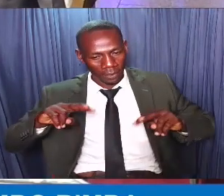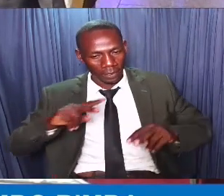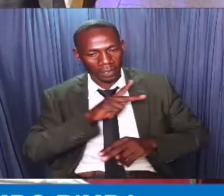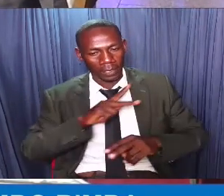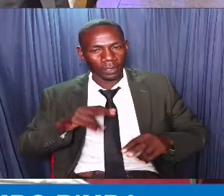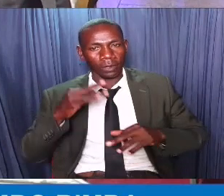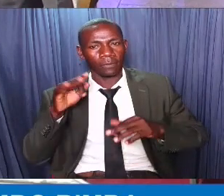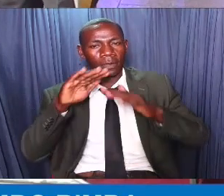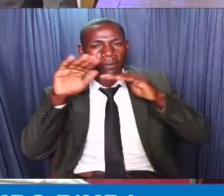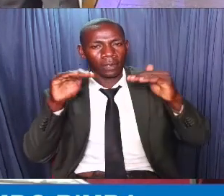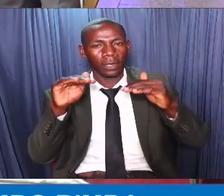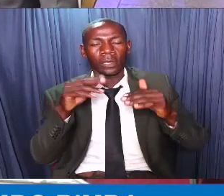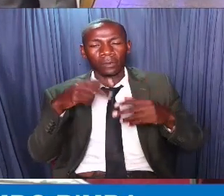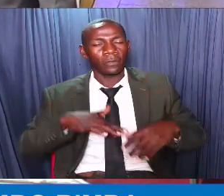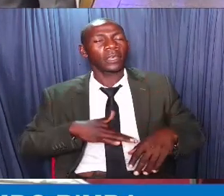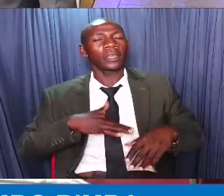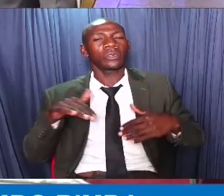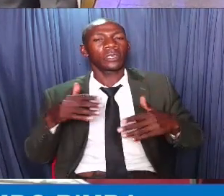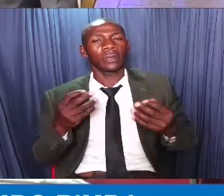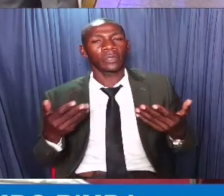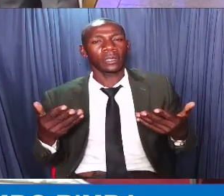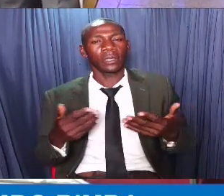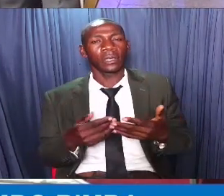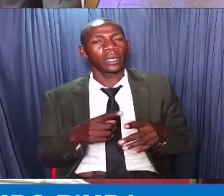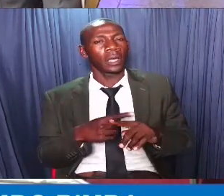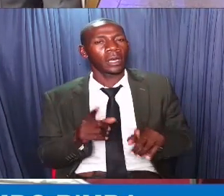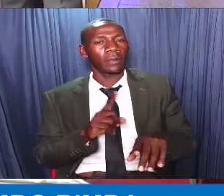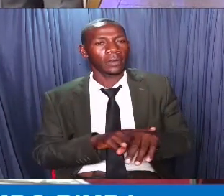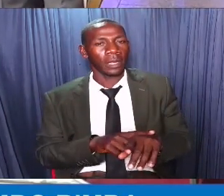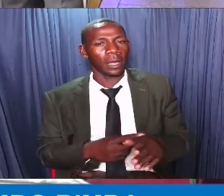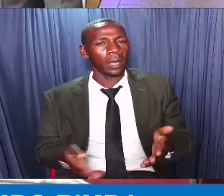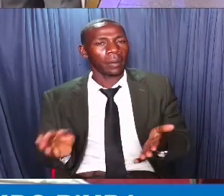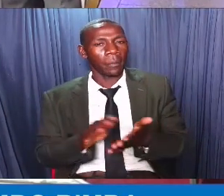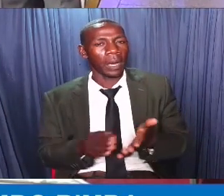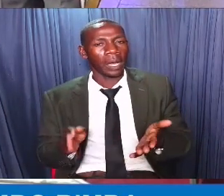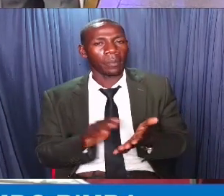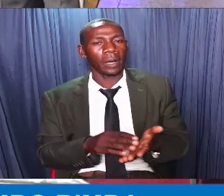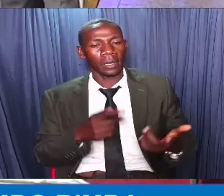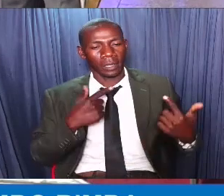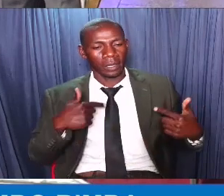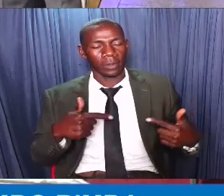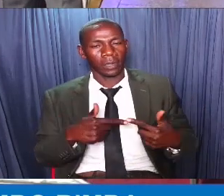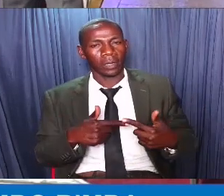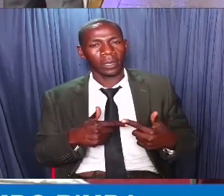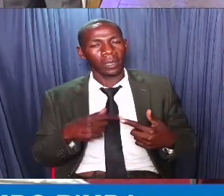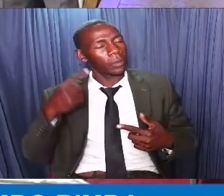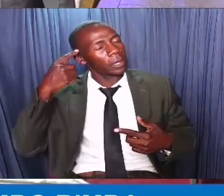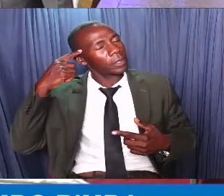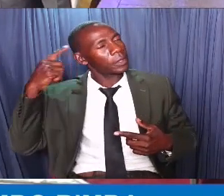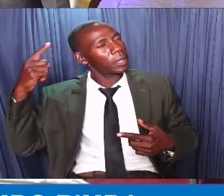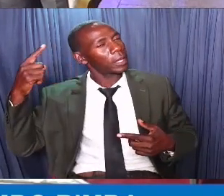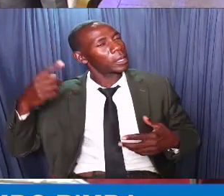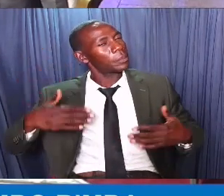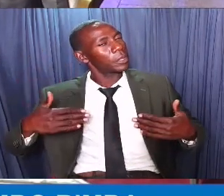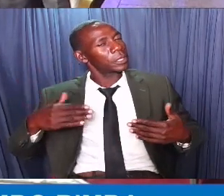for the kingdom of heaven. Jiona umefanya kitu. Don't feel you've done something. Saa yote jirudie moyoni mwako. Every time reprove yourself in your heart. Je, mawazo yangu yanapendeza Mungu? Are